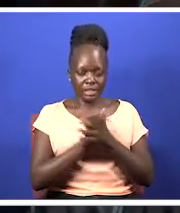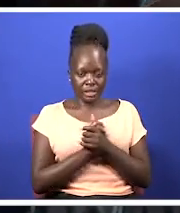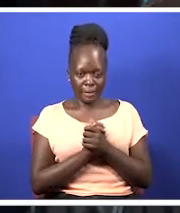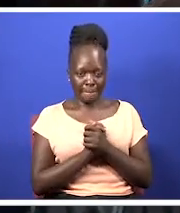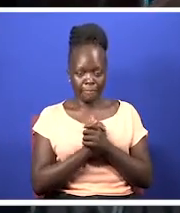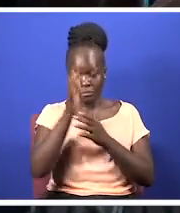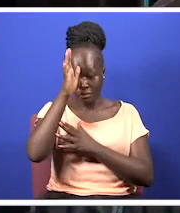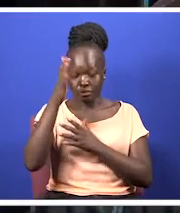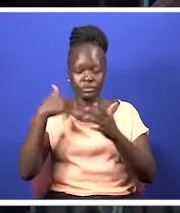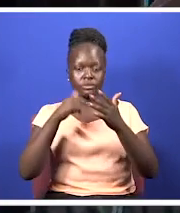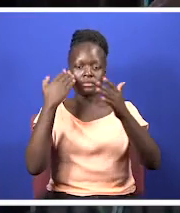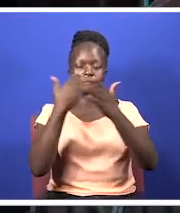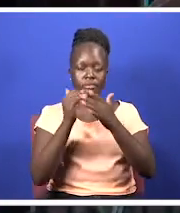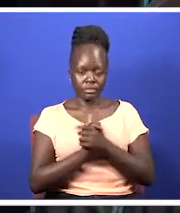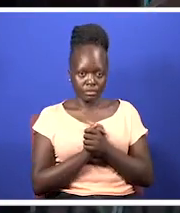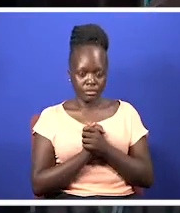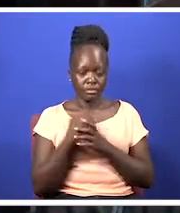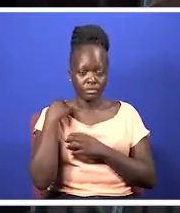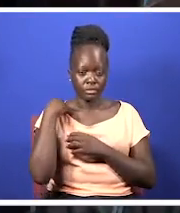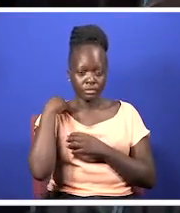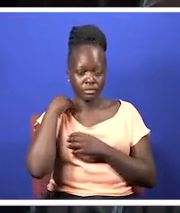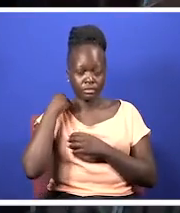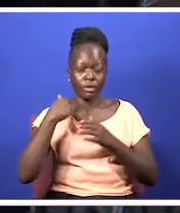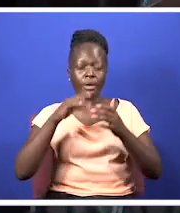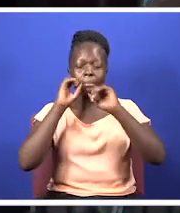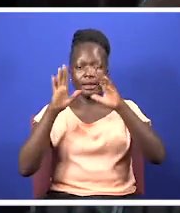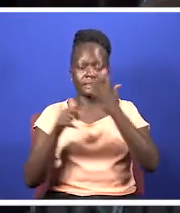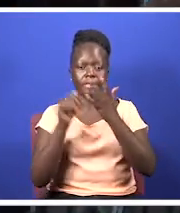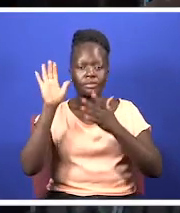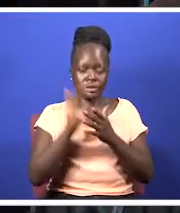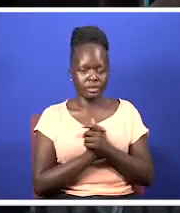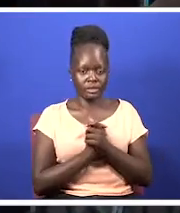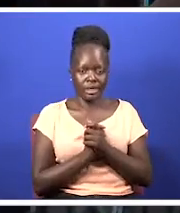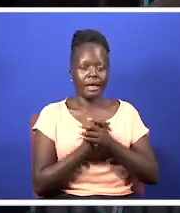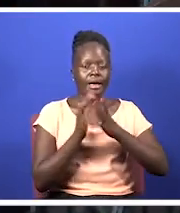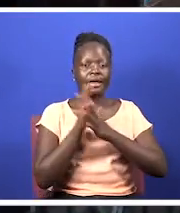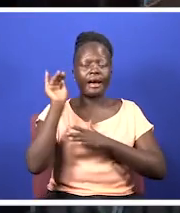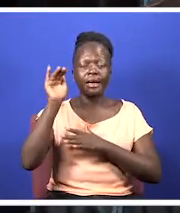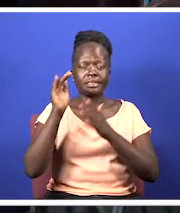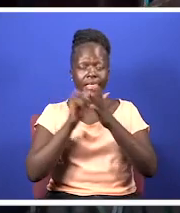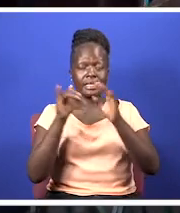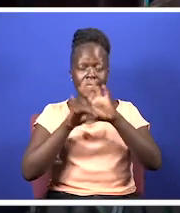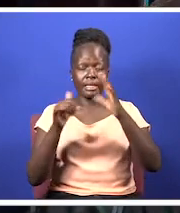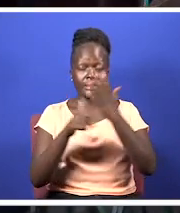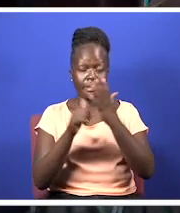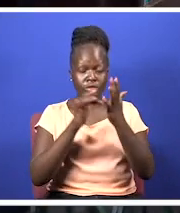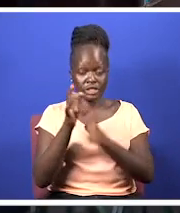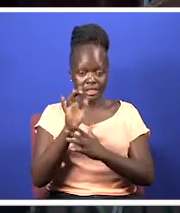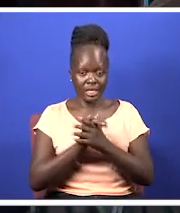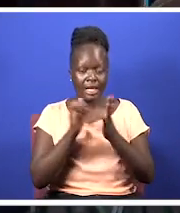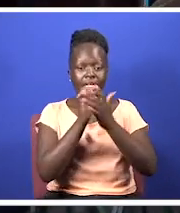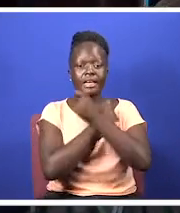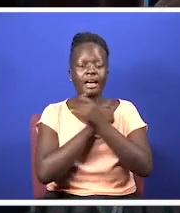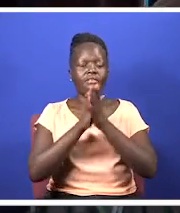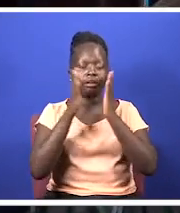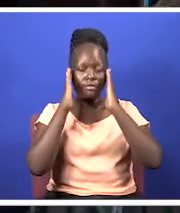Jesus. Father, we thank you. Oh, we bless your name. And we ask in the name of Jesus that our love